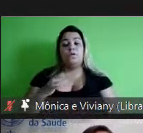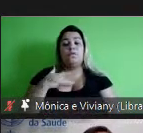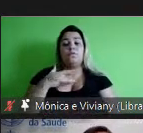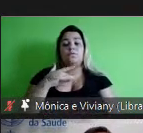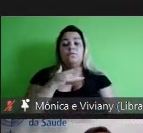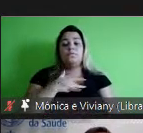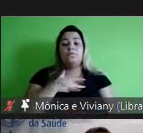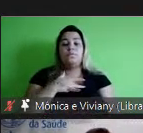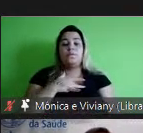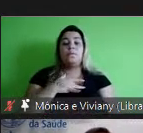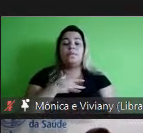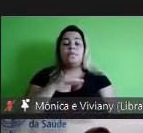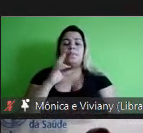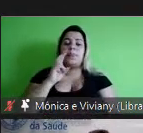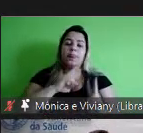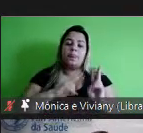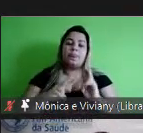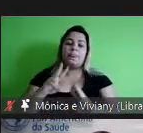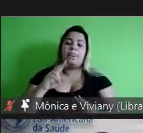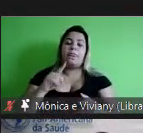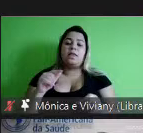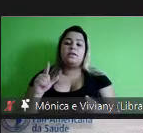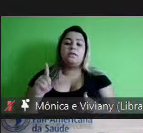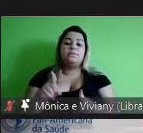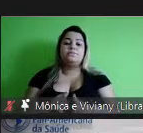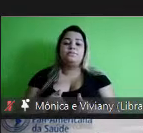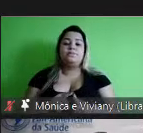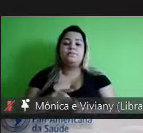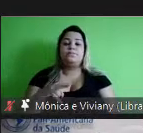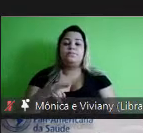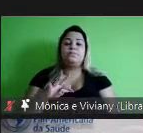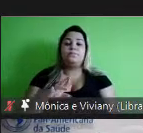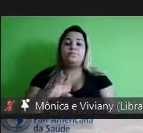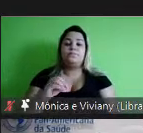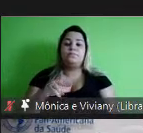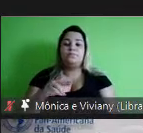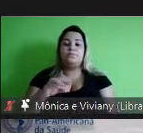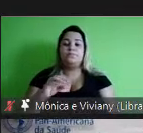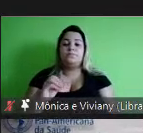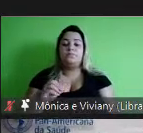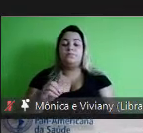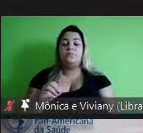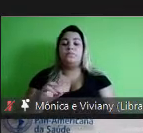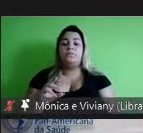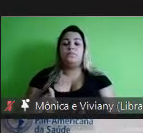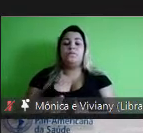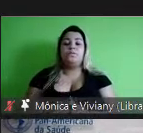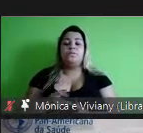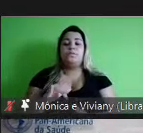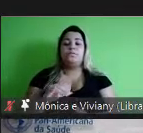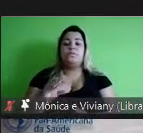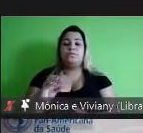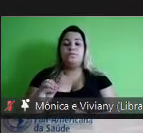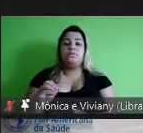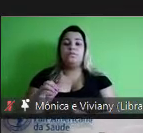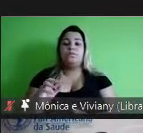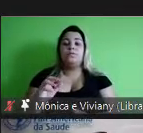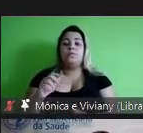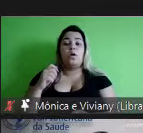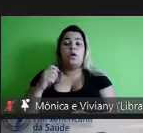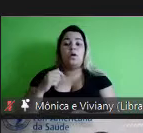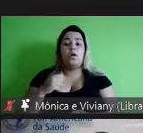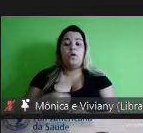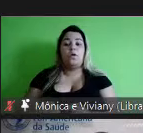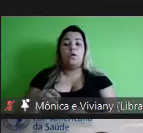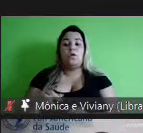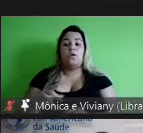the system. So to look at this cycle of the nitrogen, to the cycle of